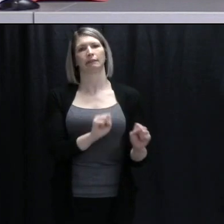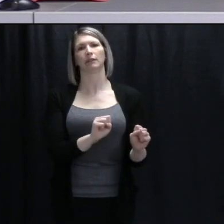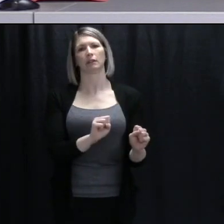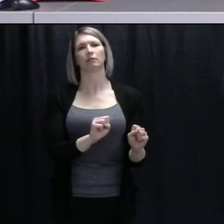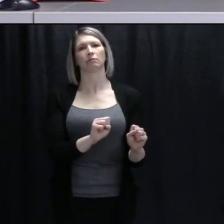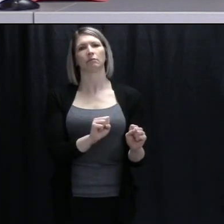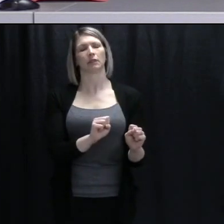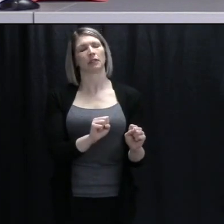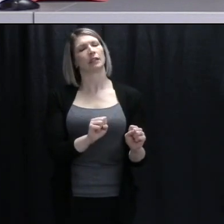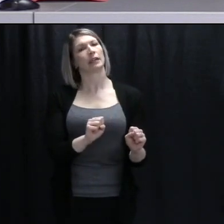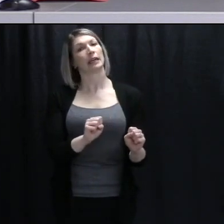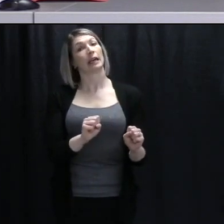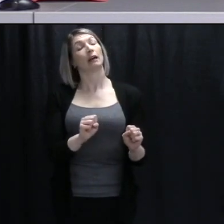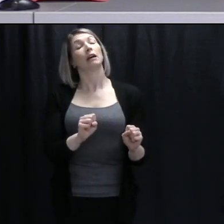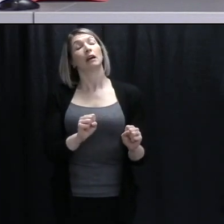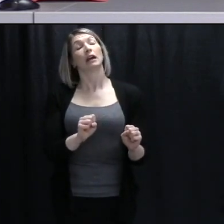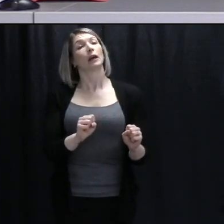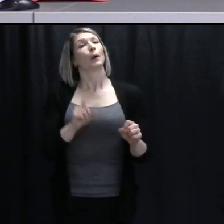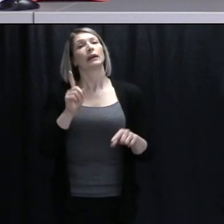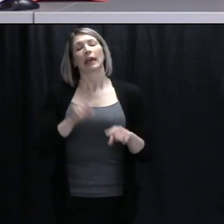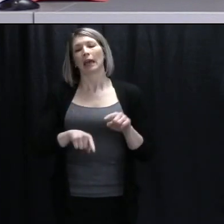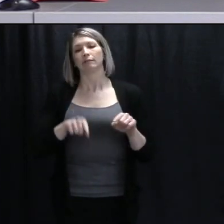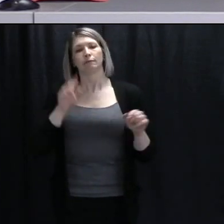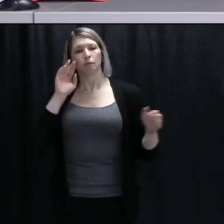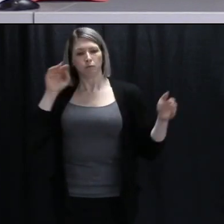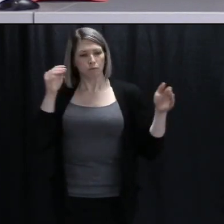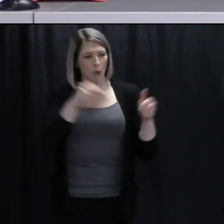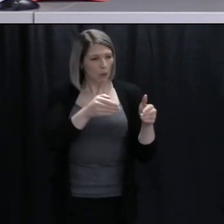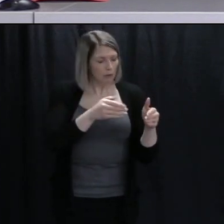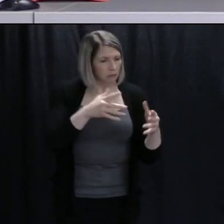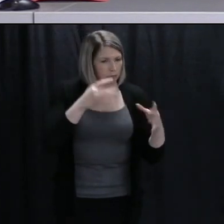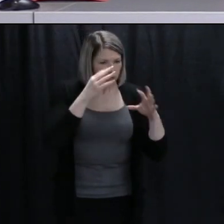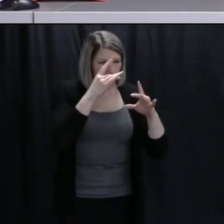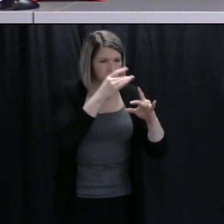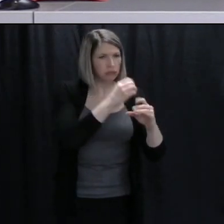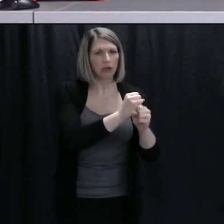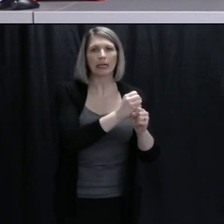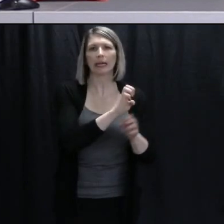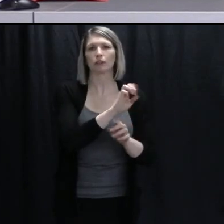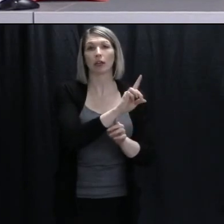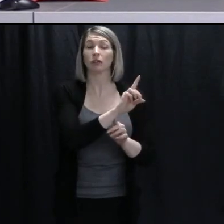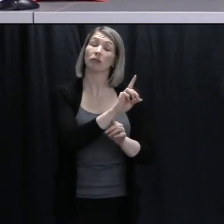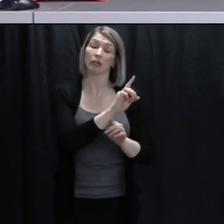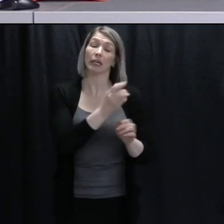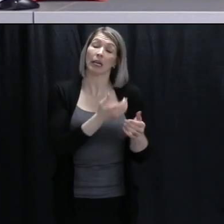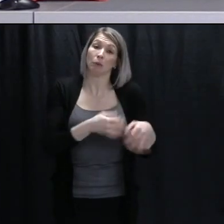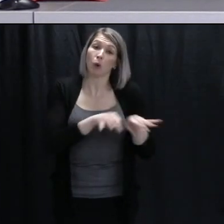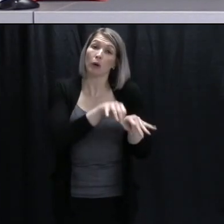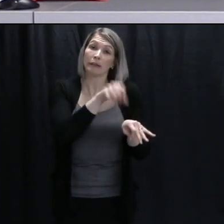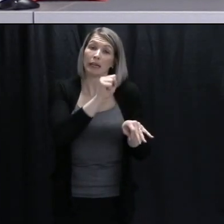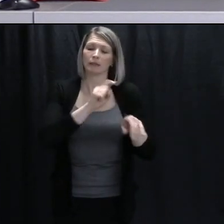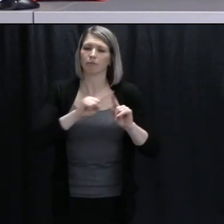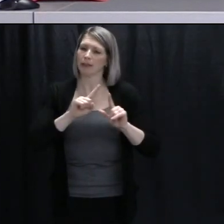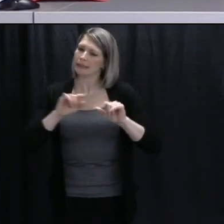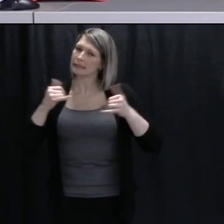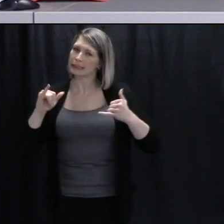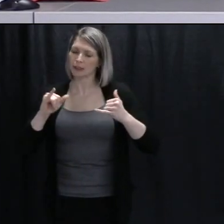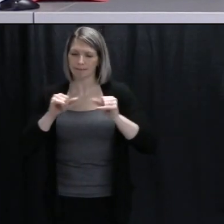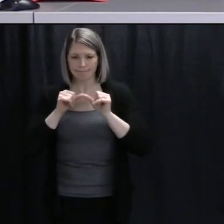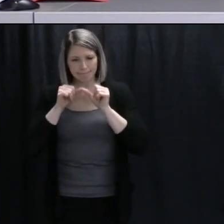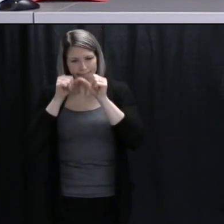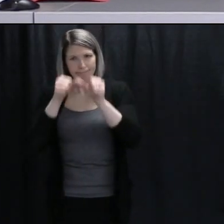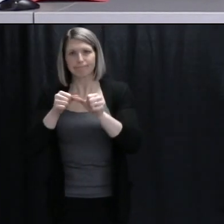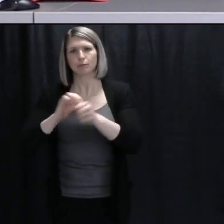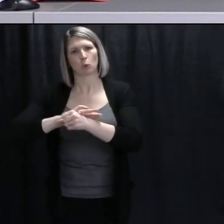through the COVID-19 pandemic. And results made possible with the support from community organizations and industry,